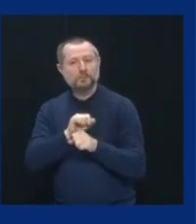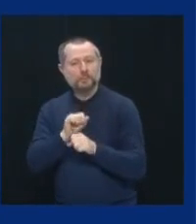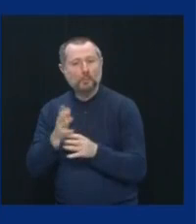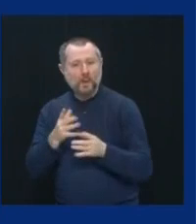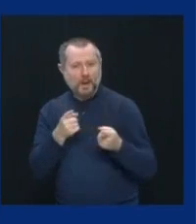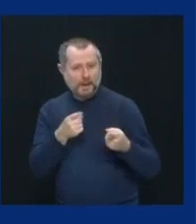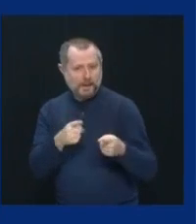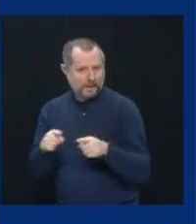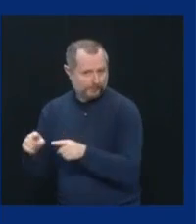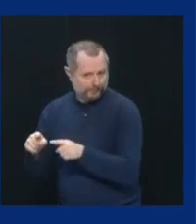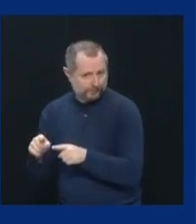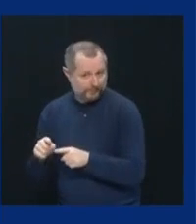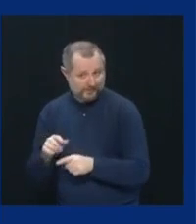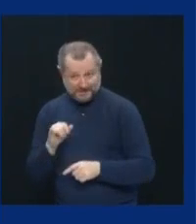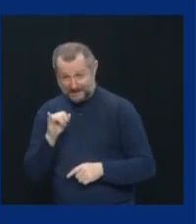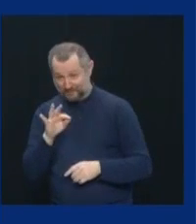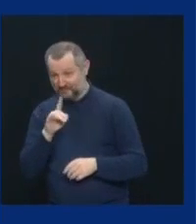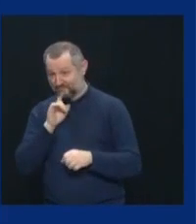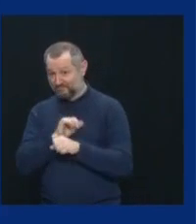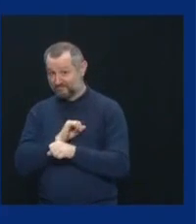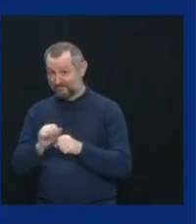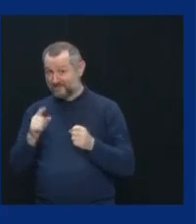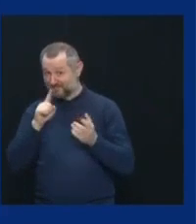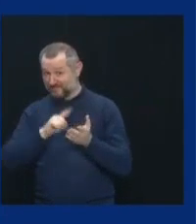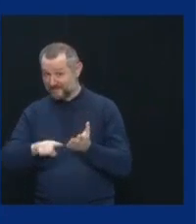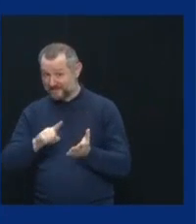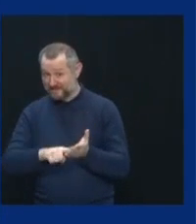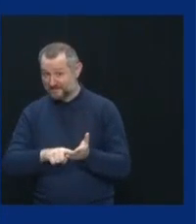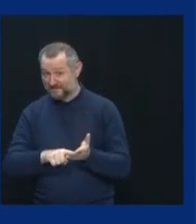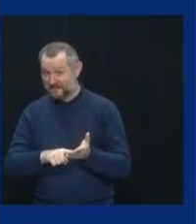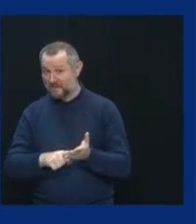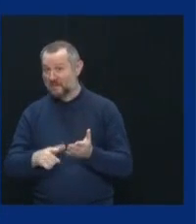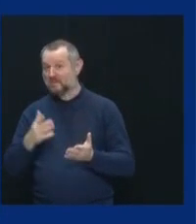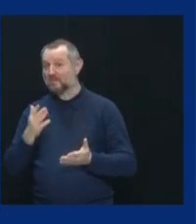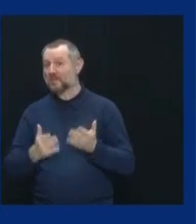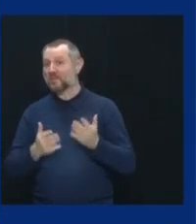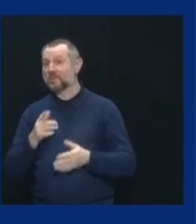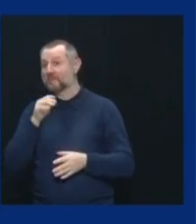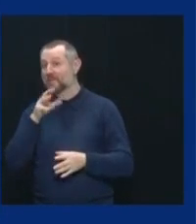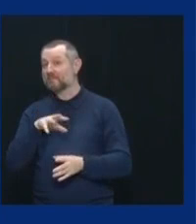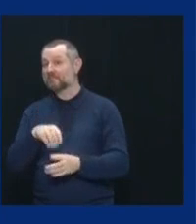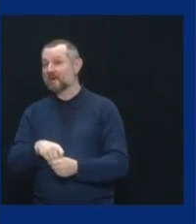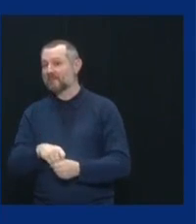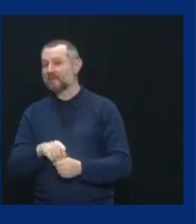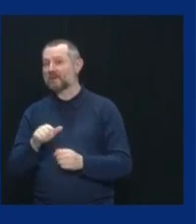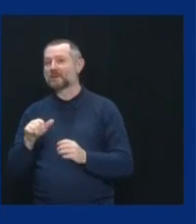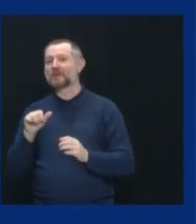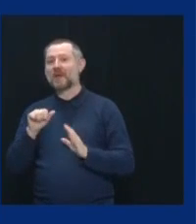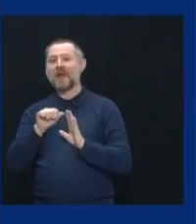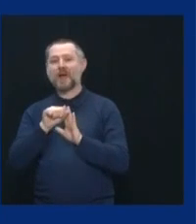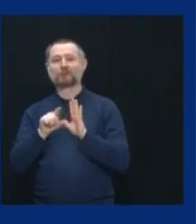that investigation was done, it might be, for example, be done by the Attorney